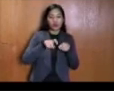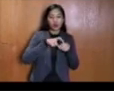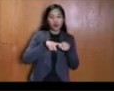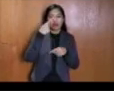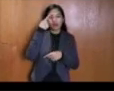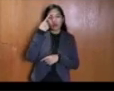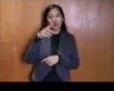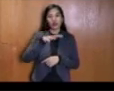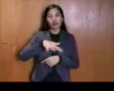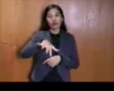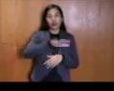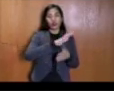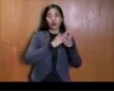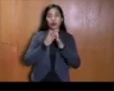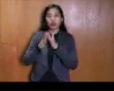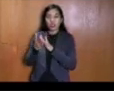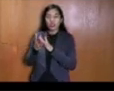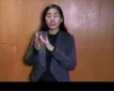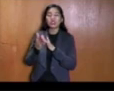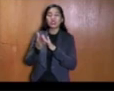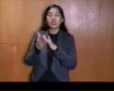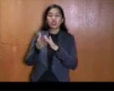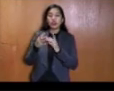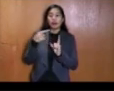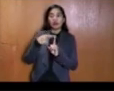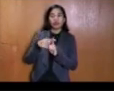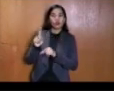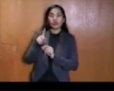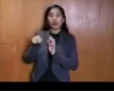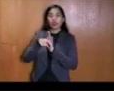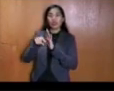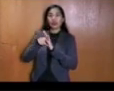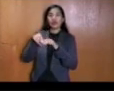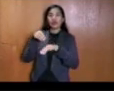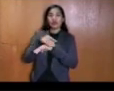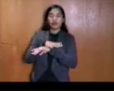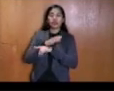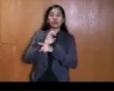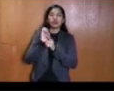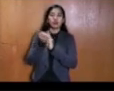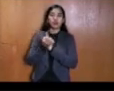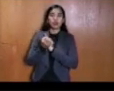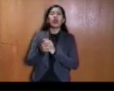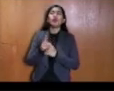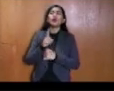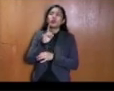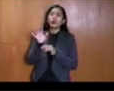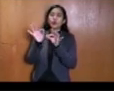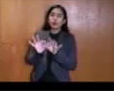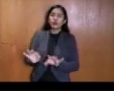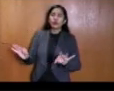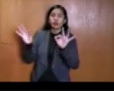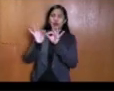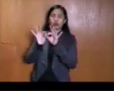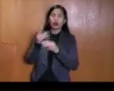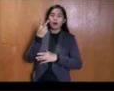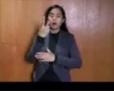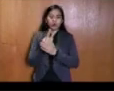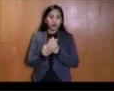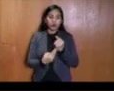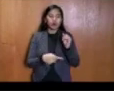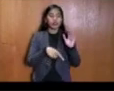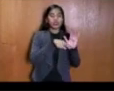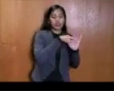US households. And this can have negative impacts on the environment. And so it is important to quantify both negative and positive